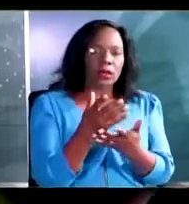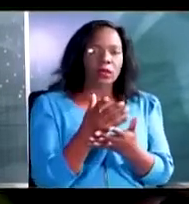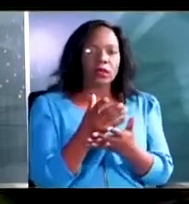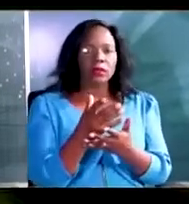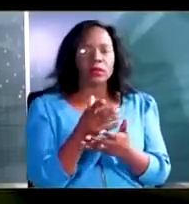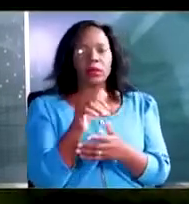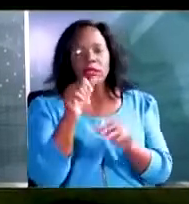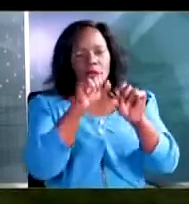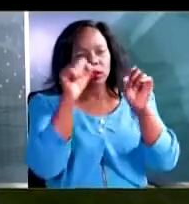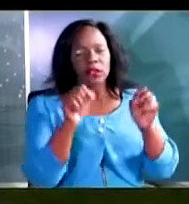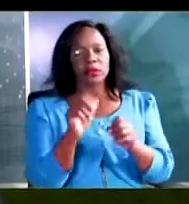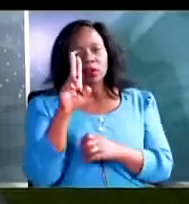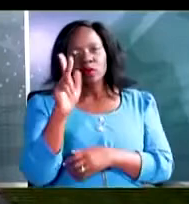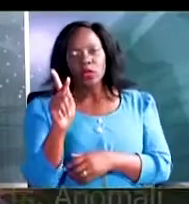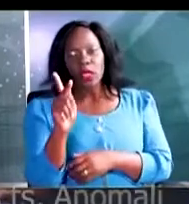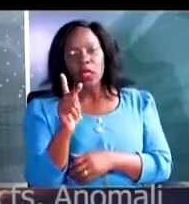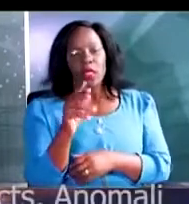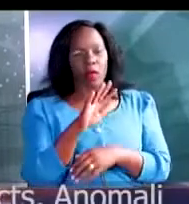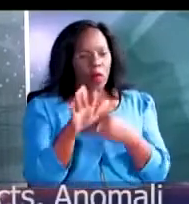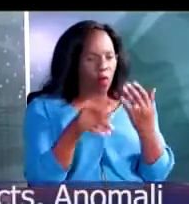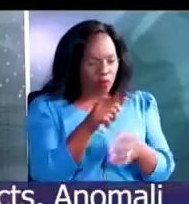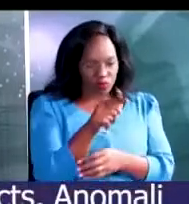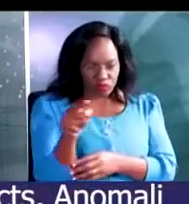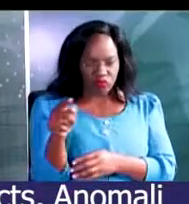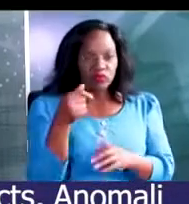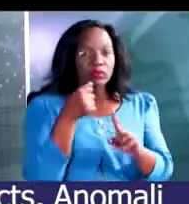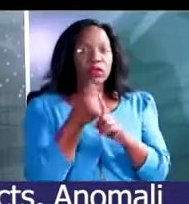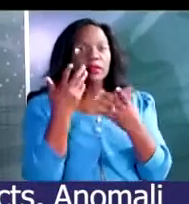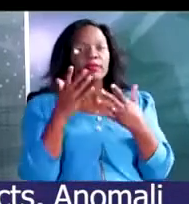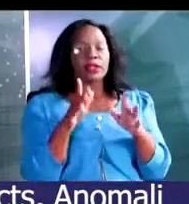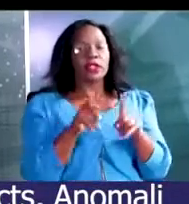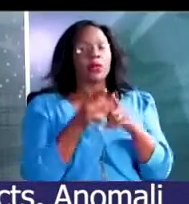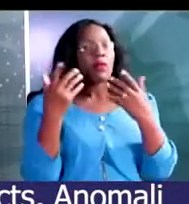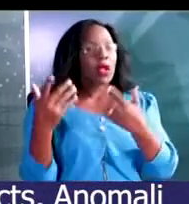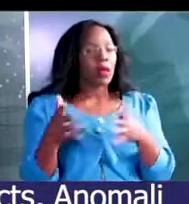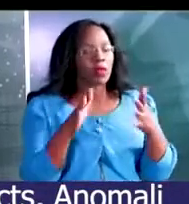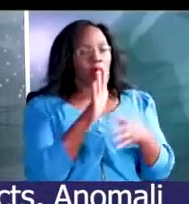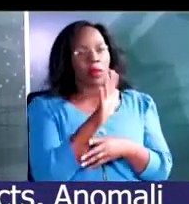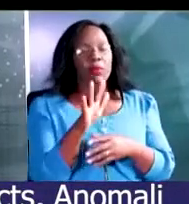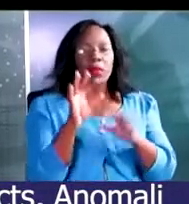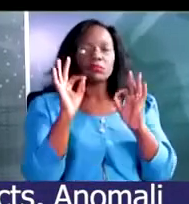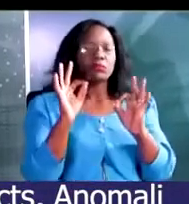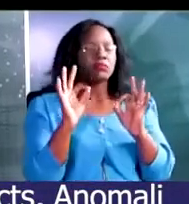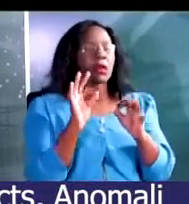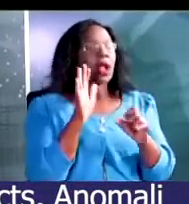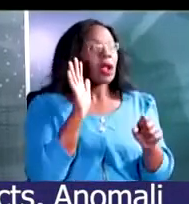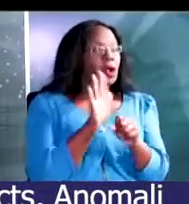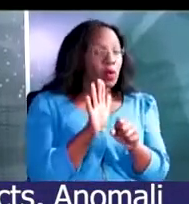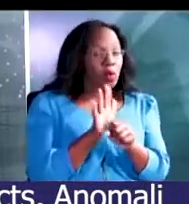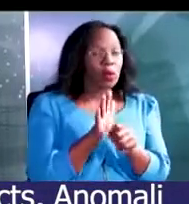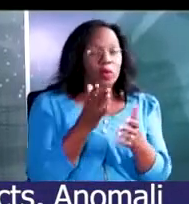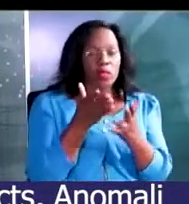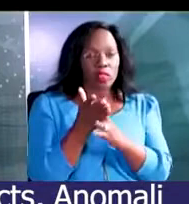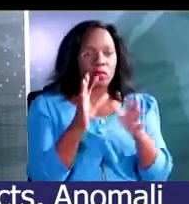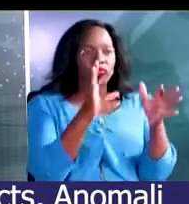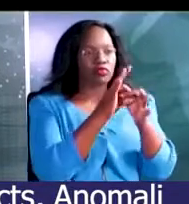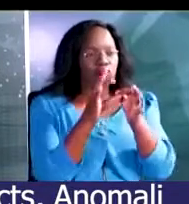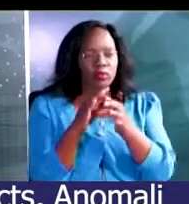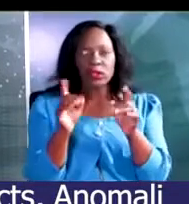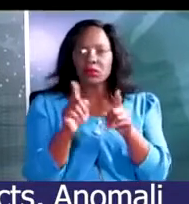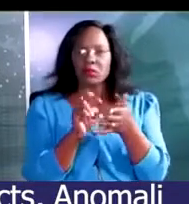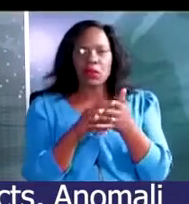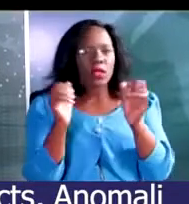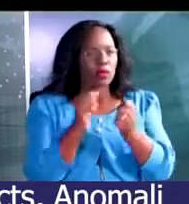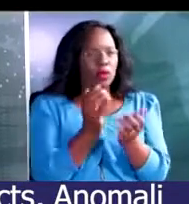UK. These were organizations that were hit, and their losses were incredible, just through lost productivity, not being able to